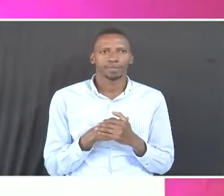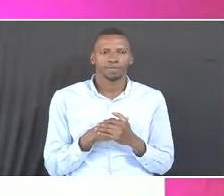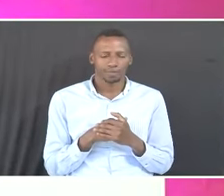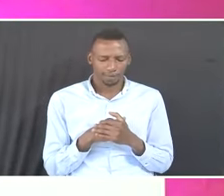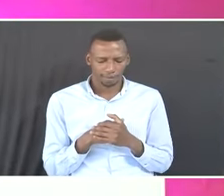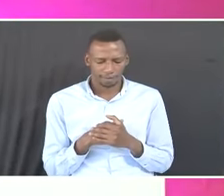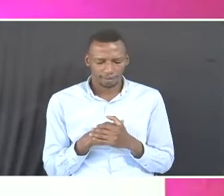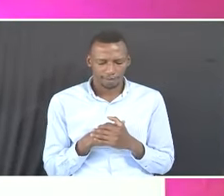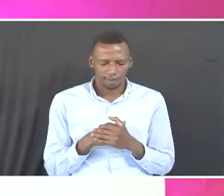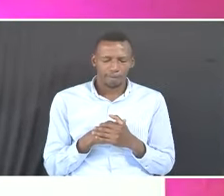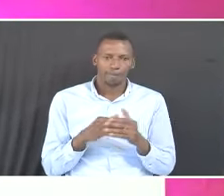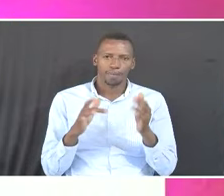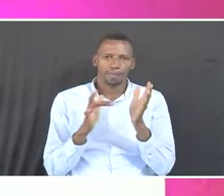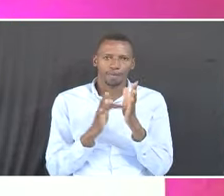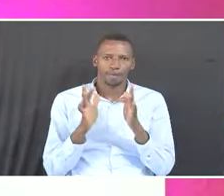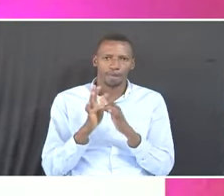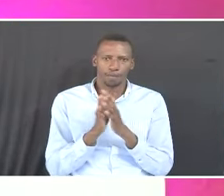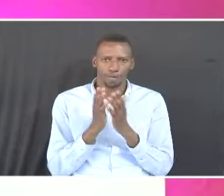The Bible